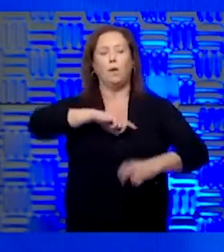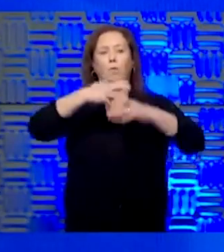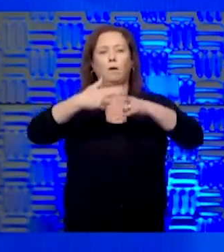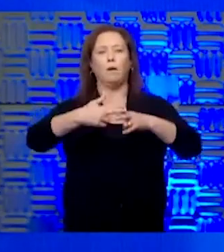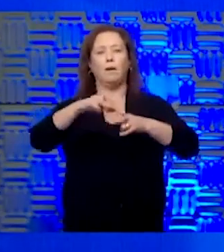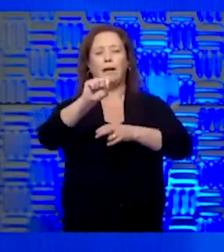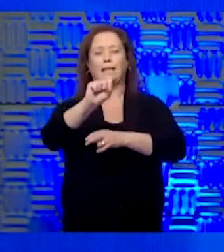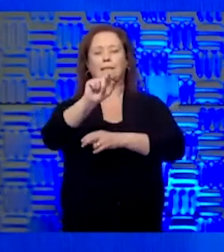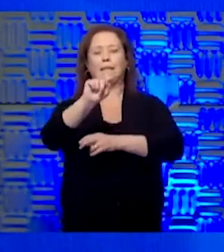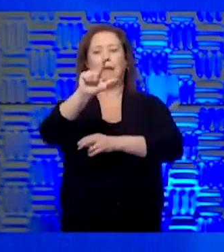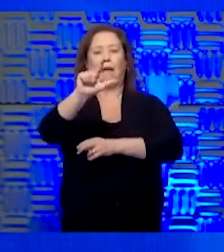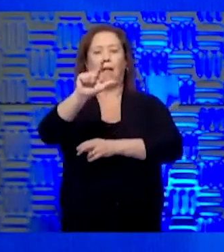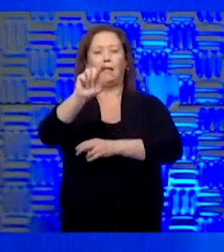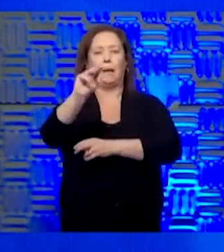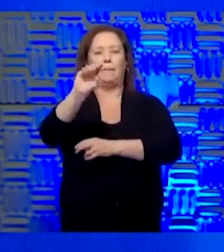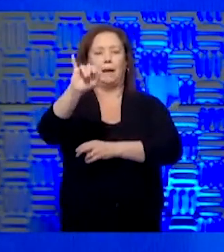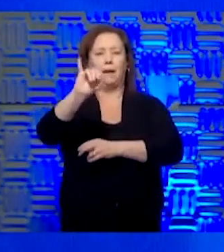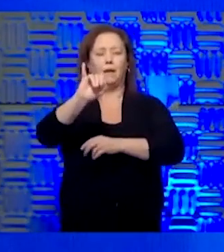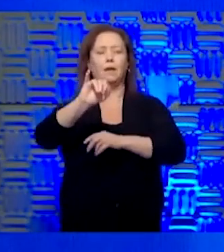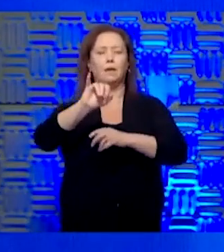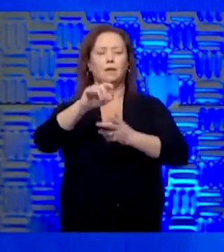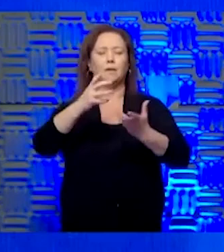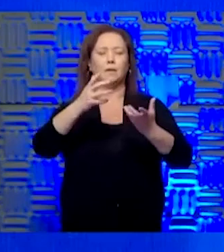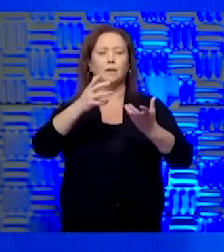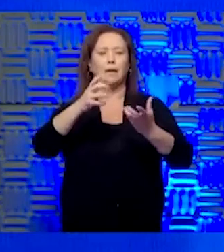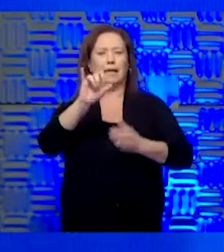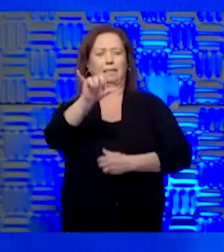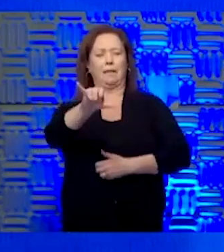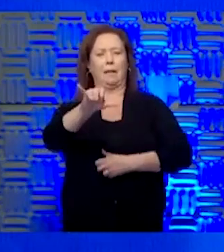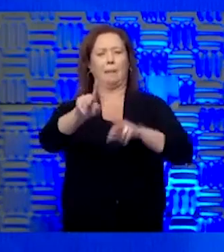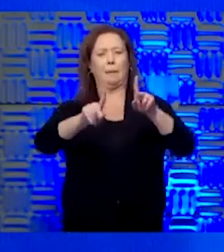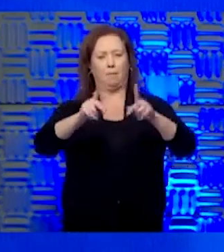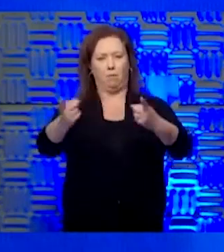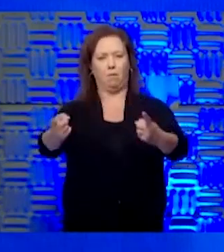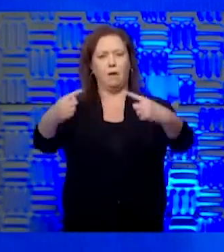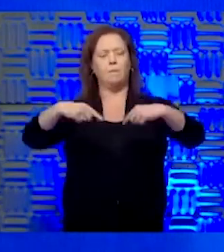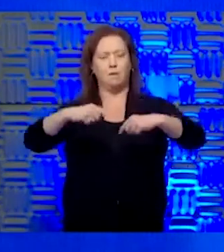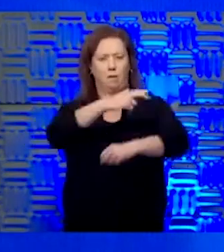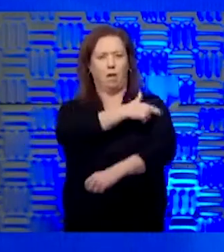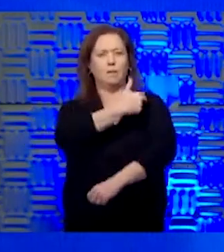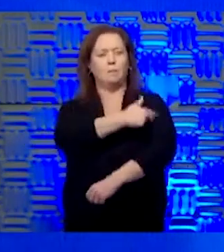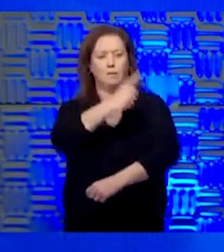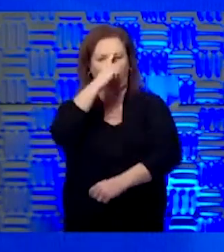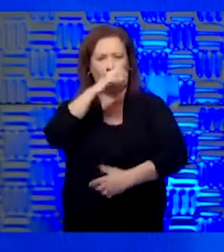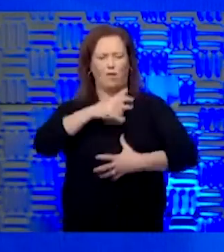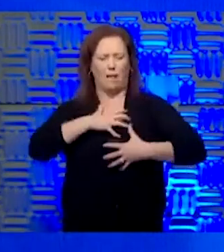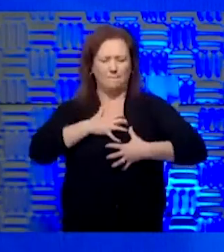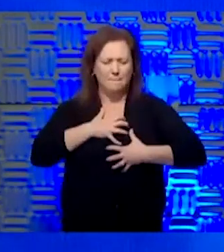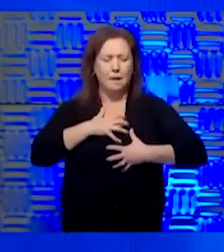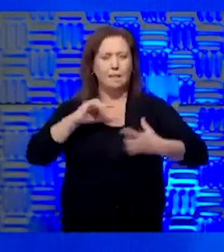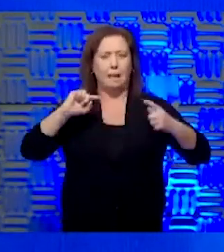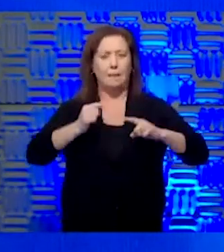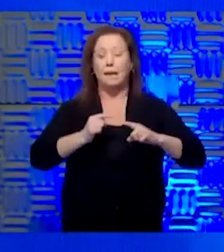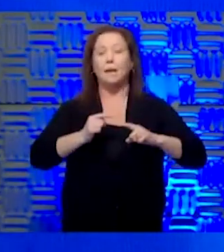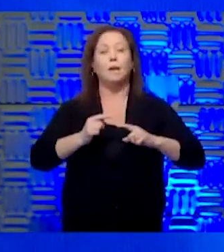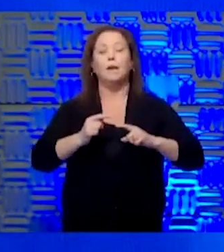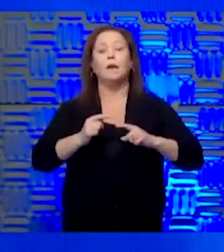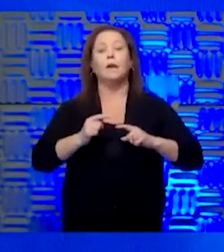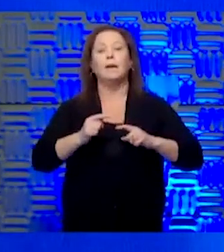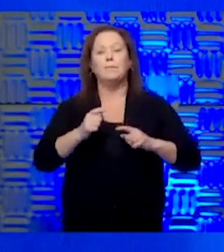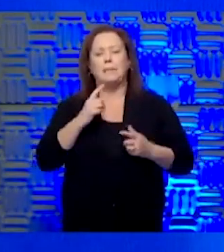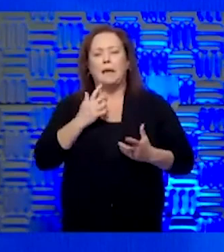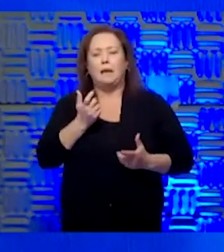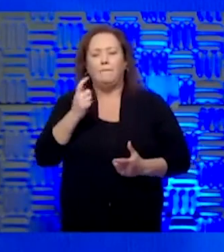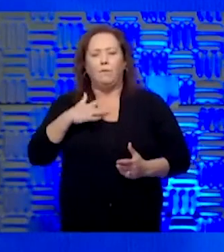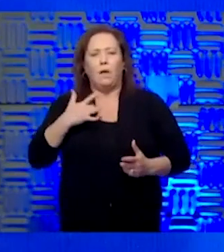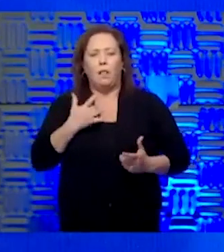an ST elevation MI or a transmural MI, that people are still coming to the hospital for that. What they're not coming to the hospital for was that little bit of